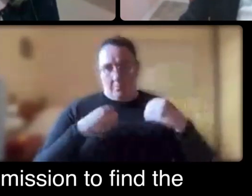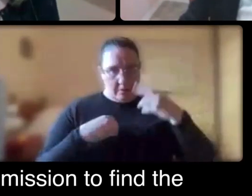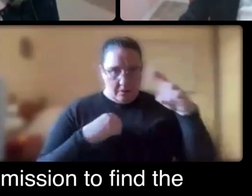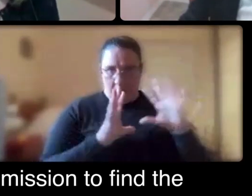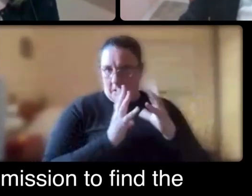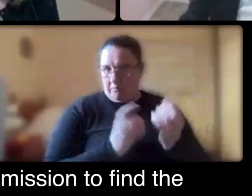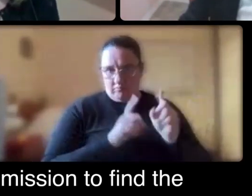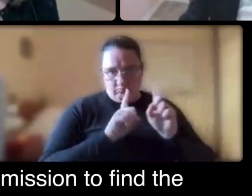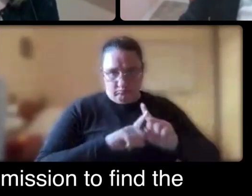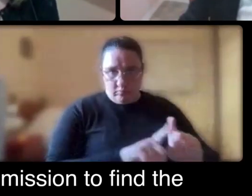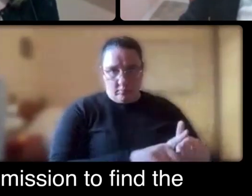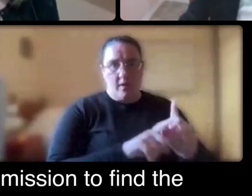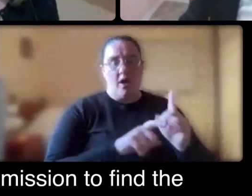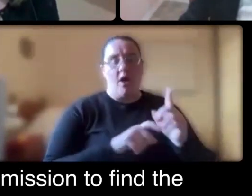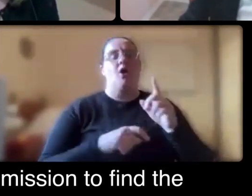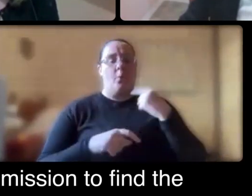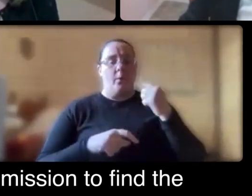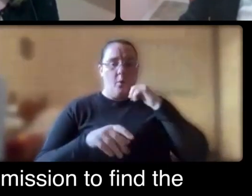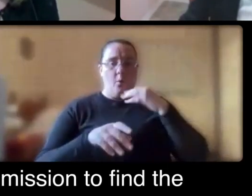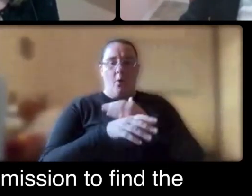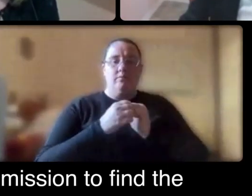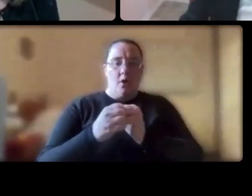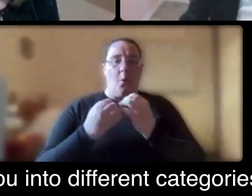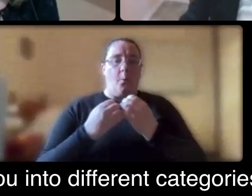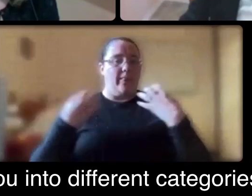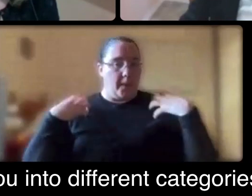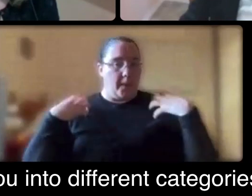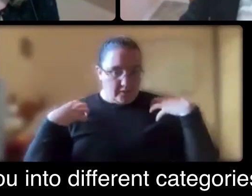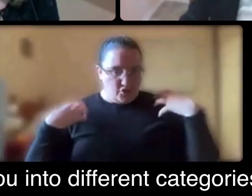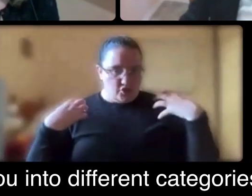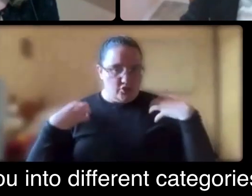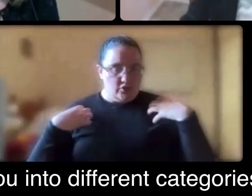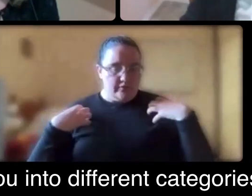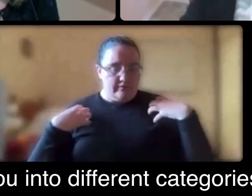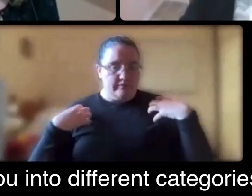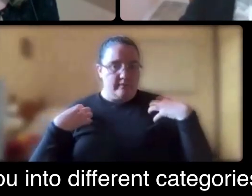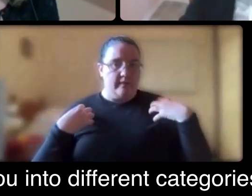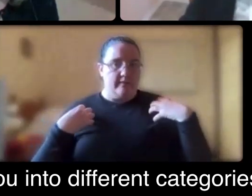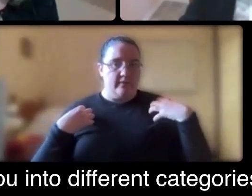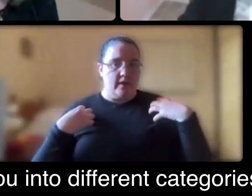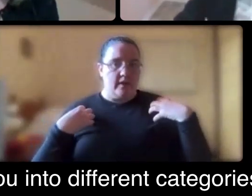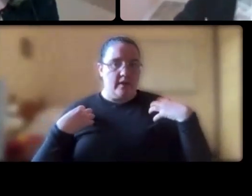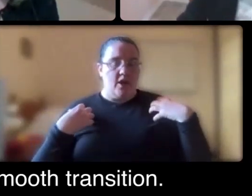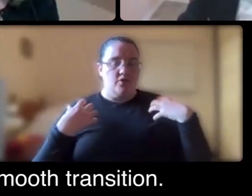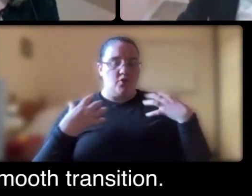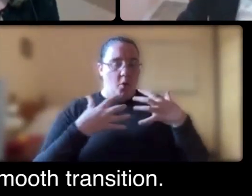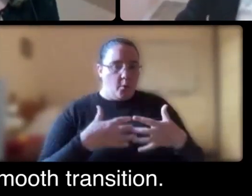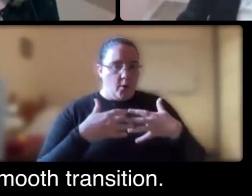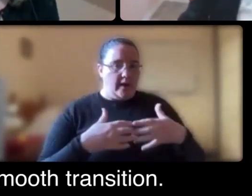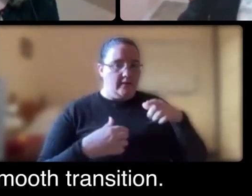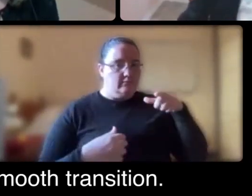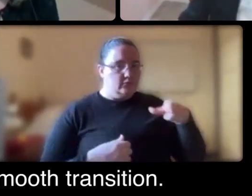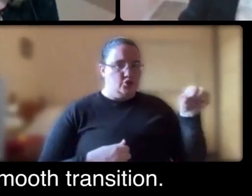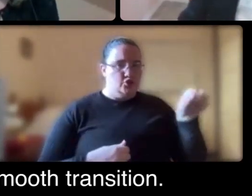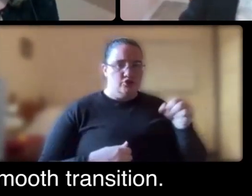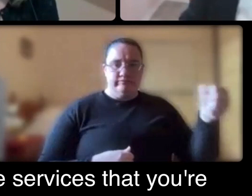work with the Commission to find the information out about and to deem you into the different categories. So it'll be